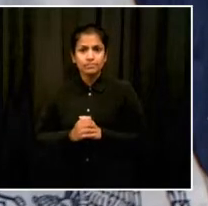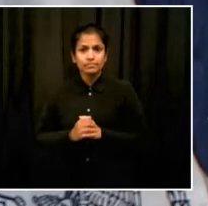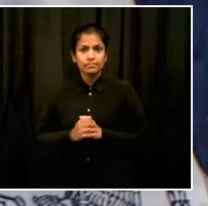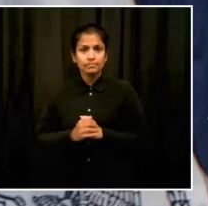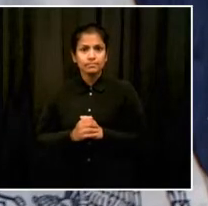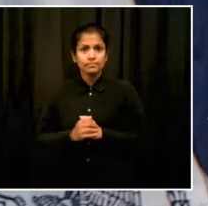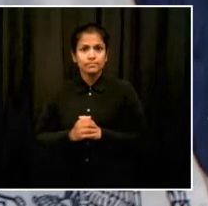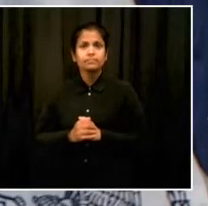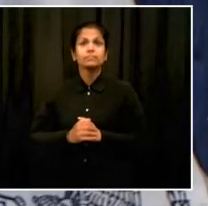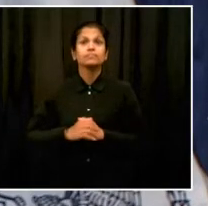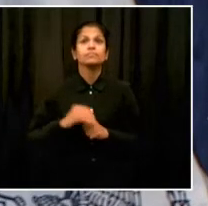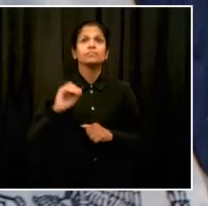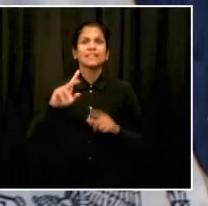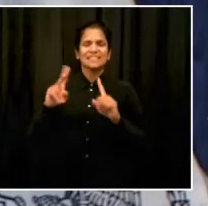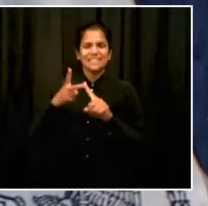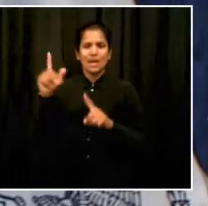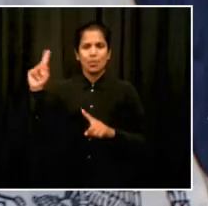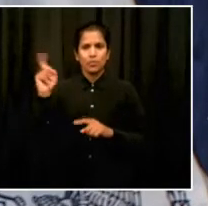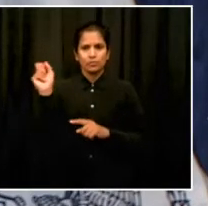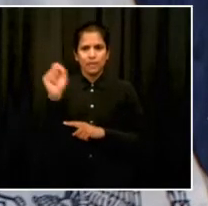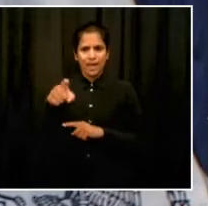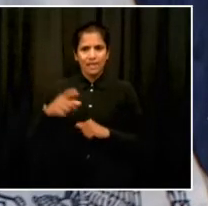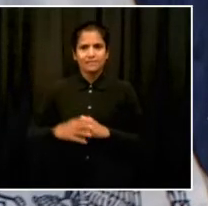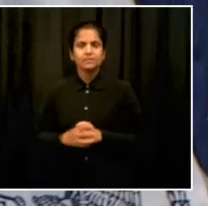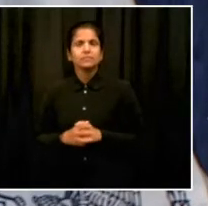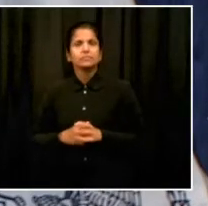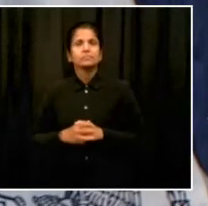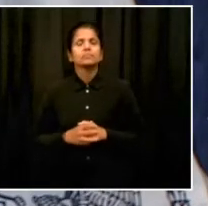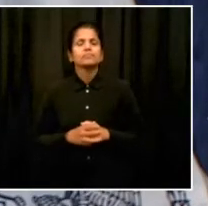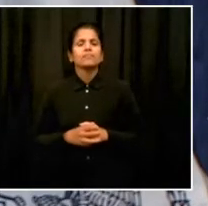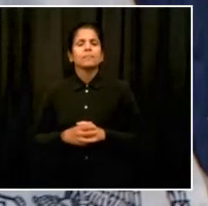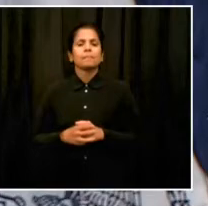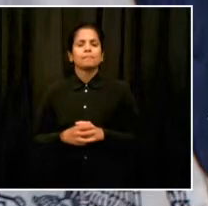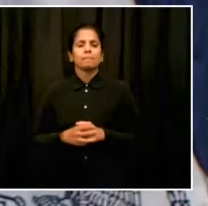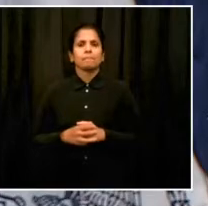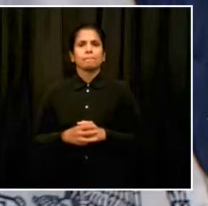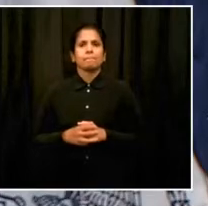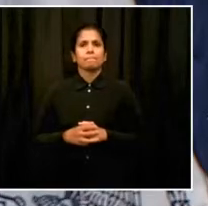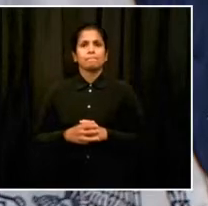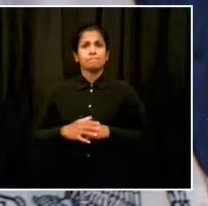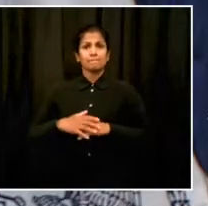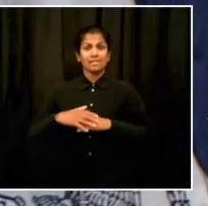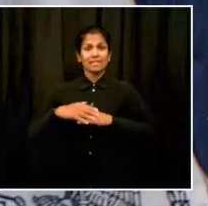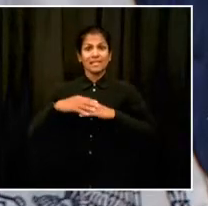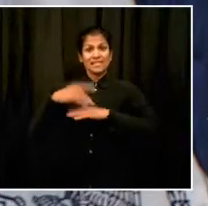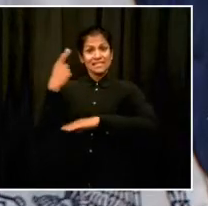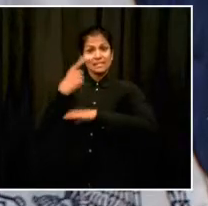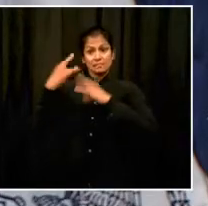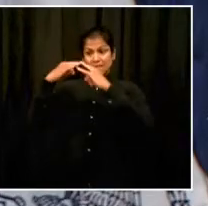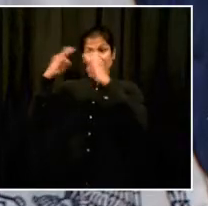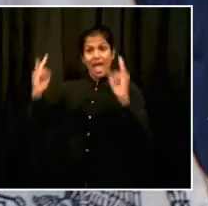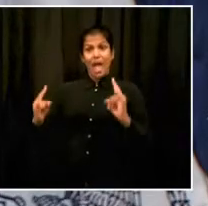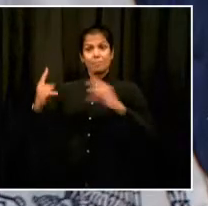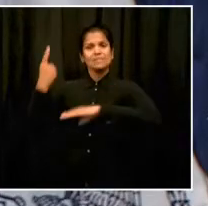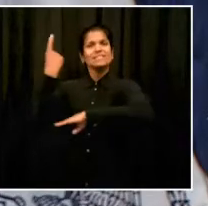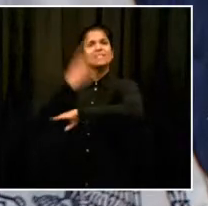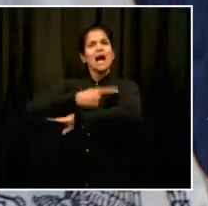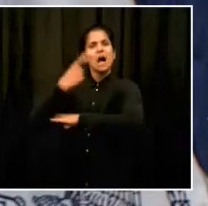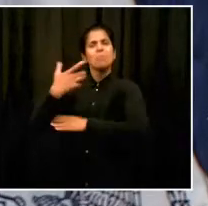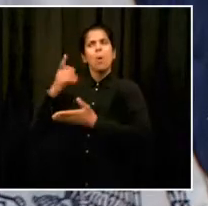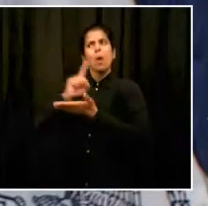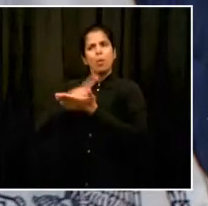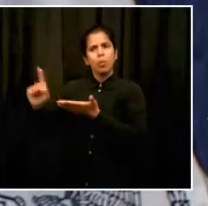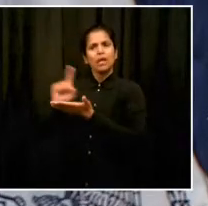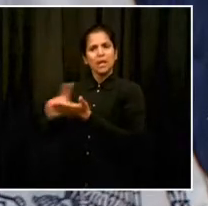Separately, day camps have been open for weeks now. The city has told me that they're tracking COVID cases that are tied back to those camps, but a health